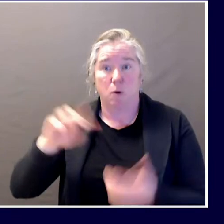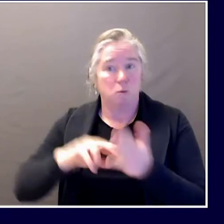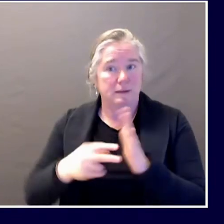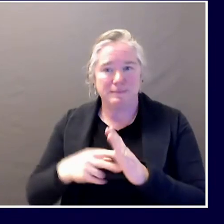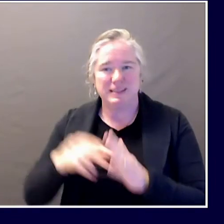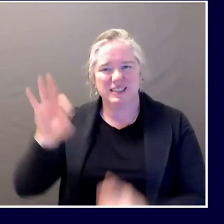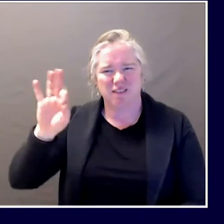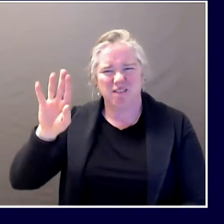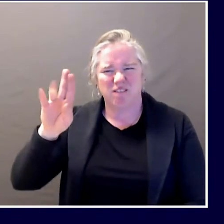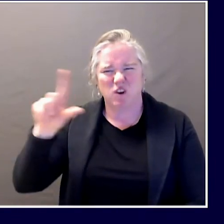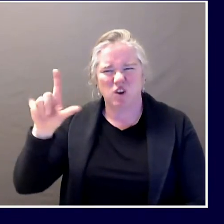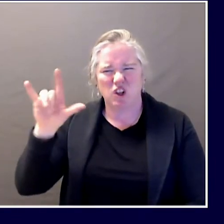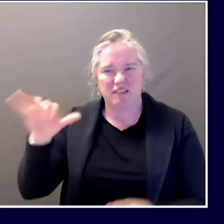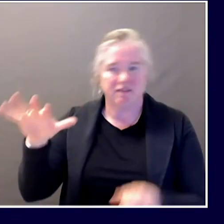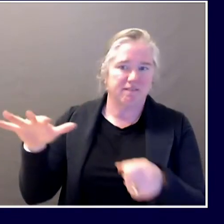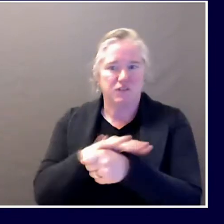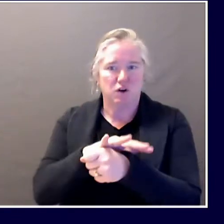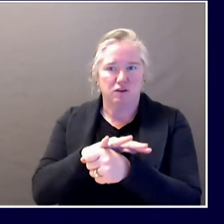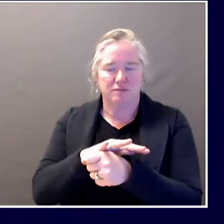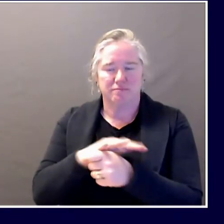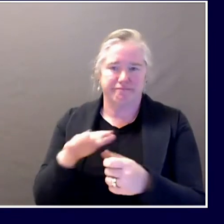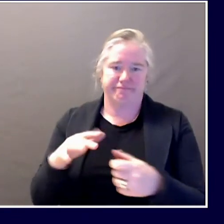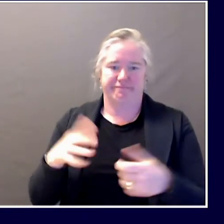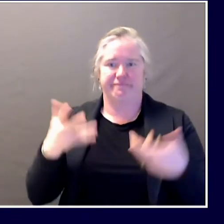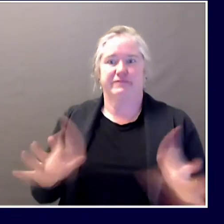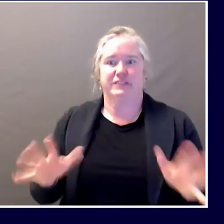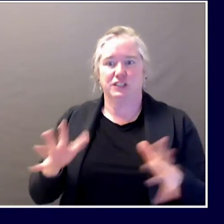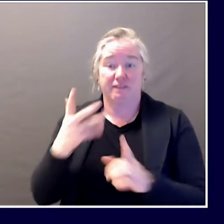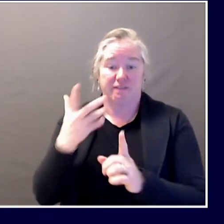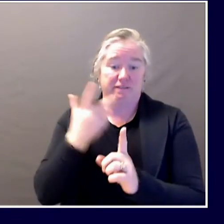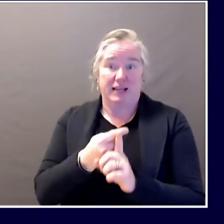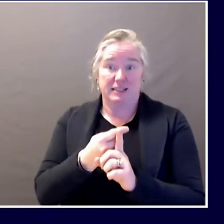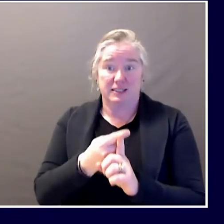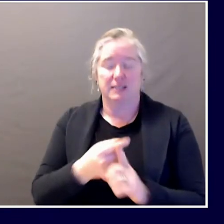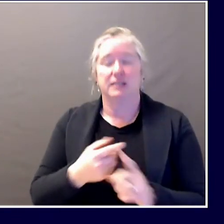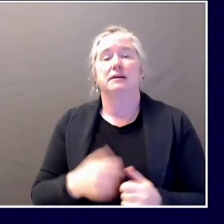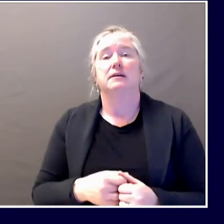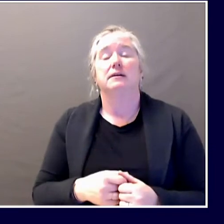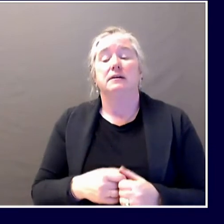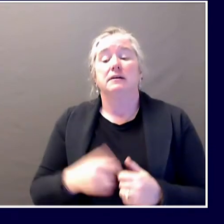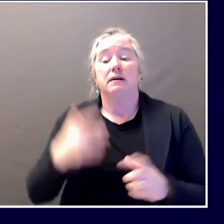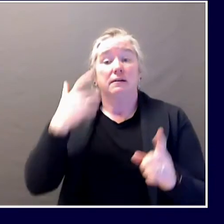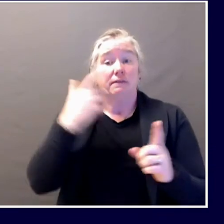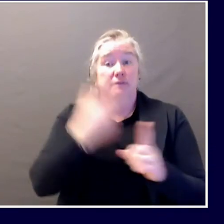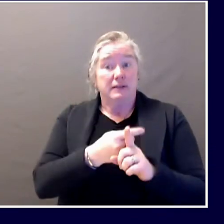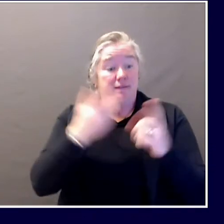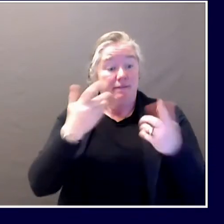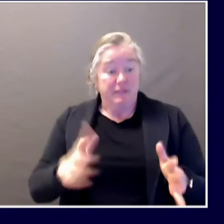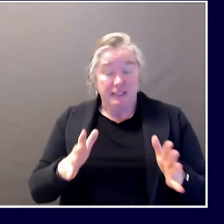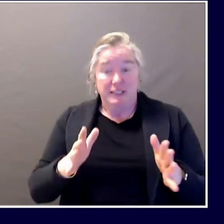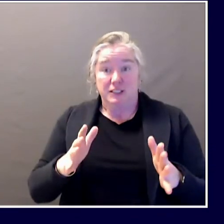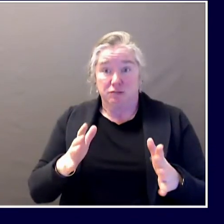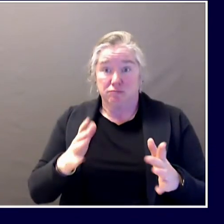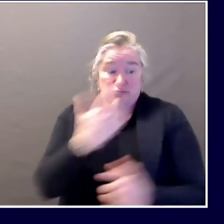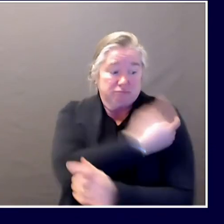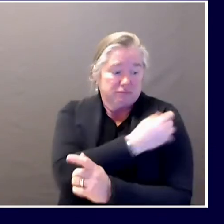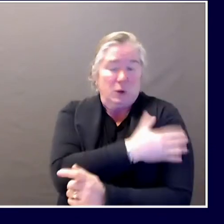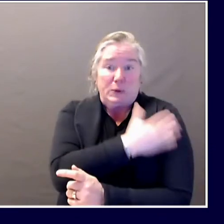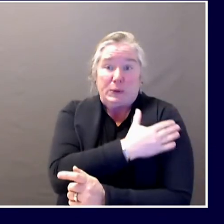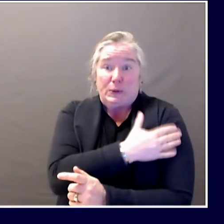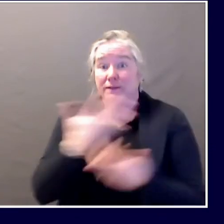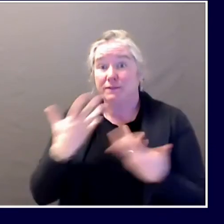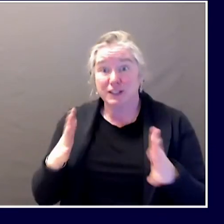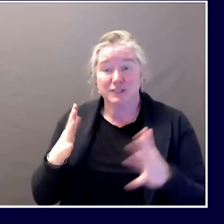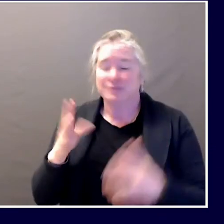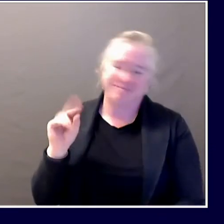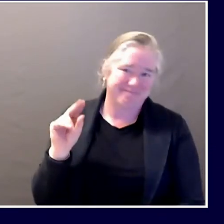vaccines. Getting your COVID-19 shot is a big step, but it's not the final step. When we talk